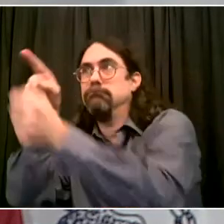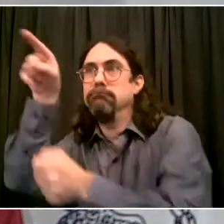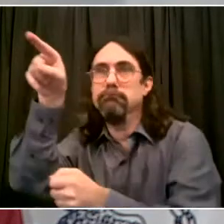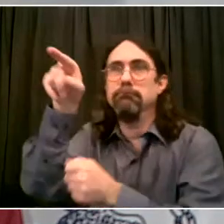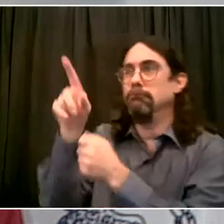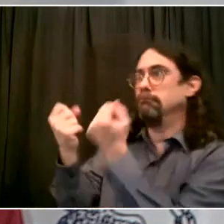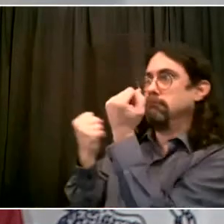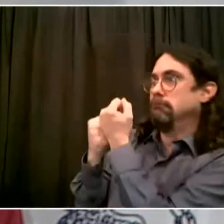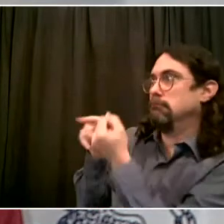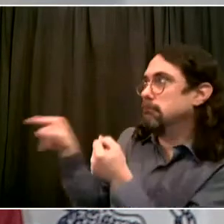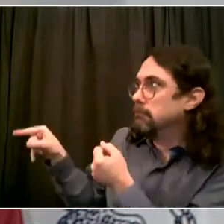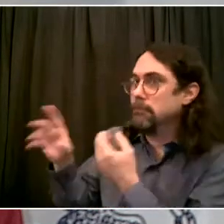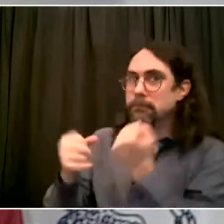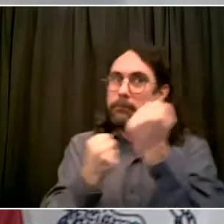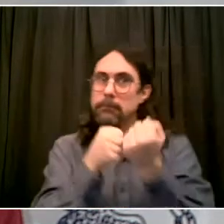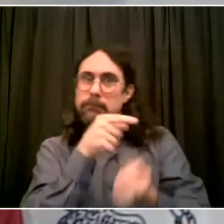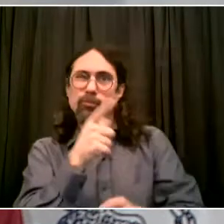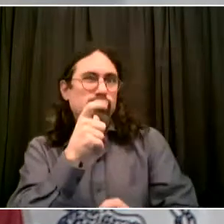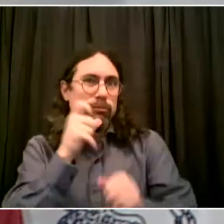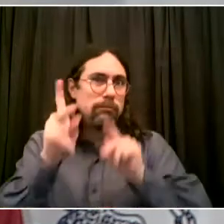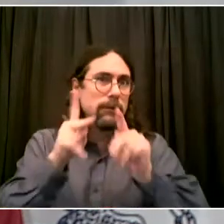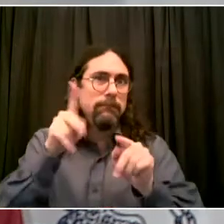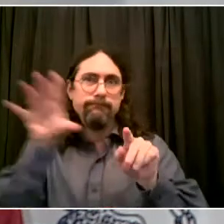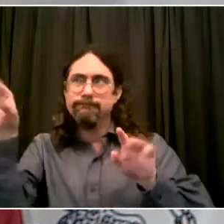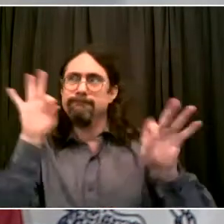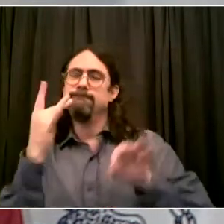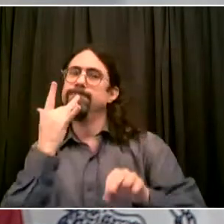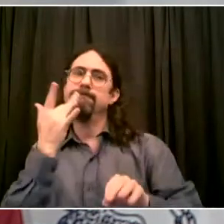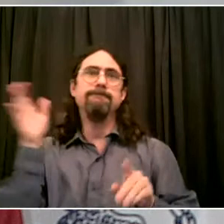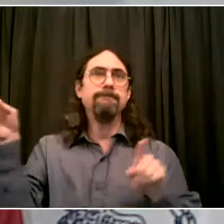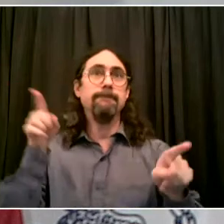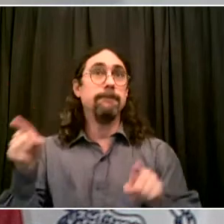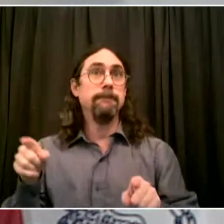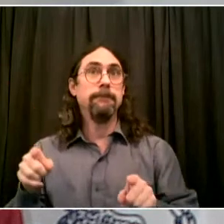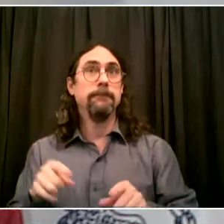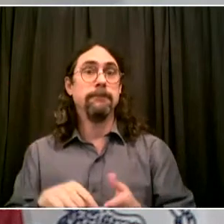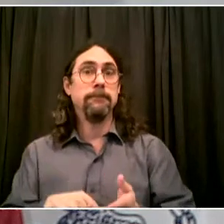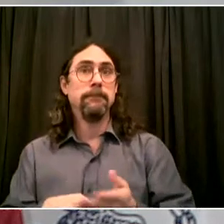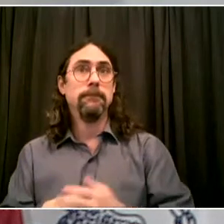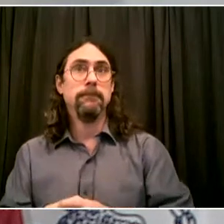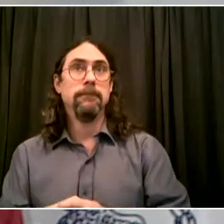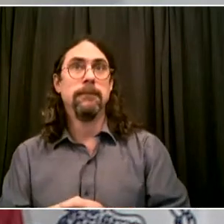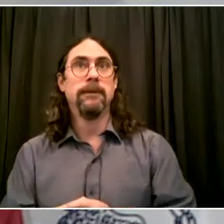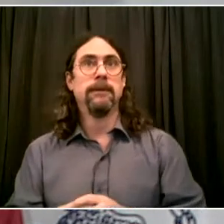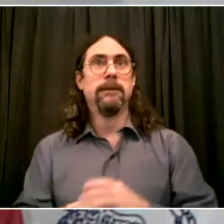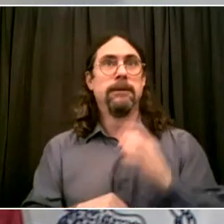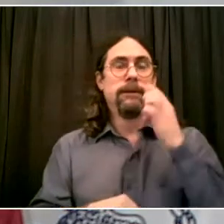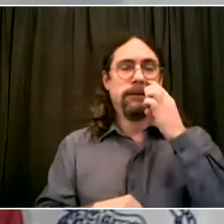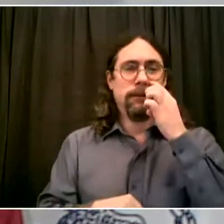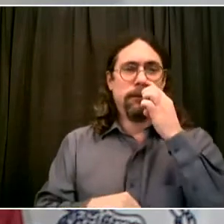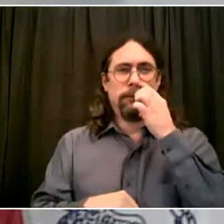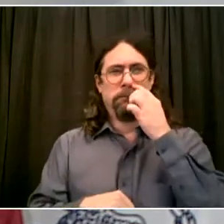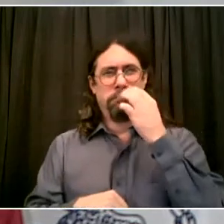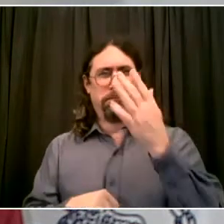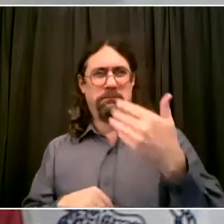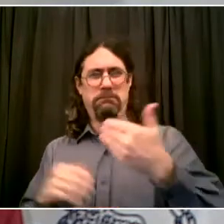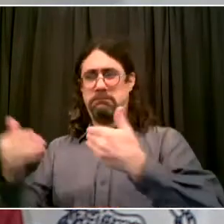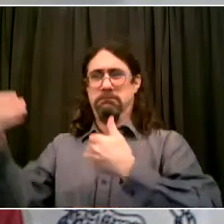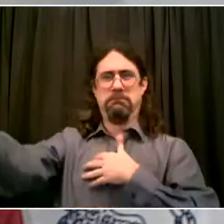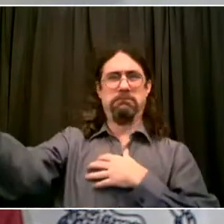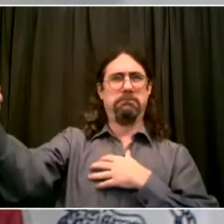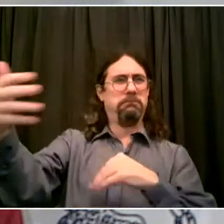4 months until the primary. And again, Courtney, 4 months before the primary